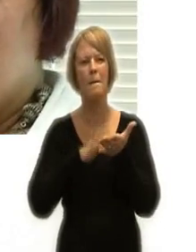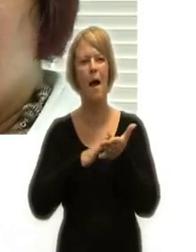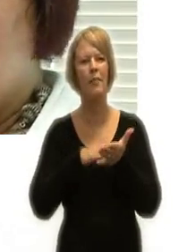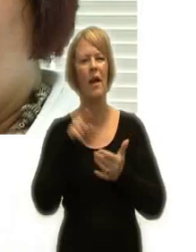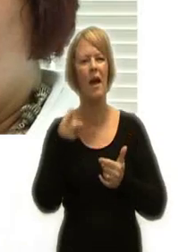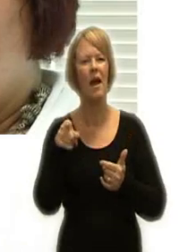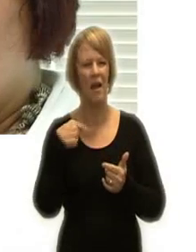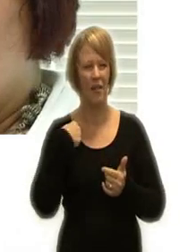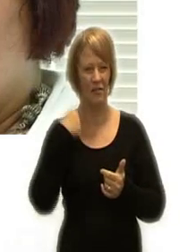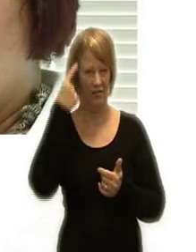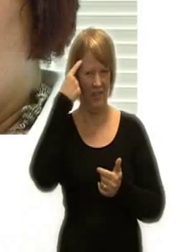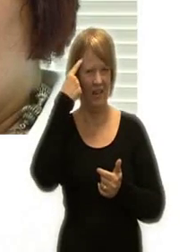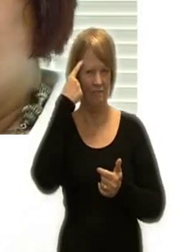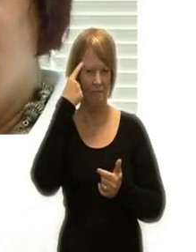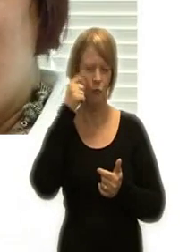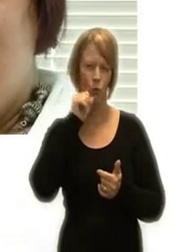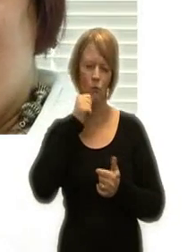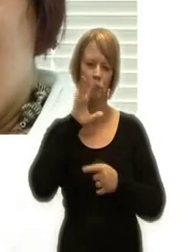is